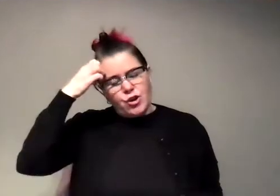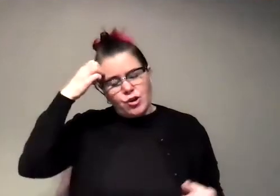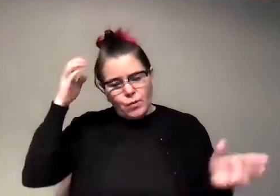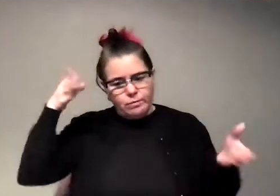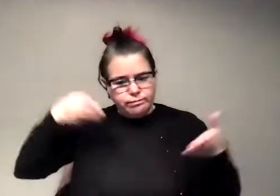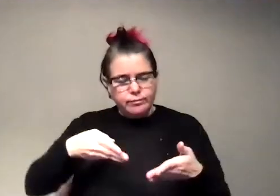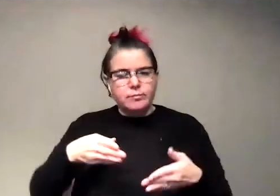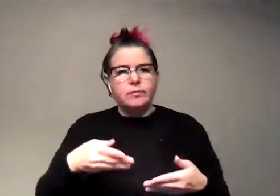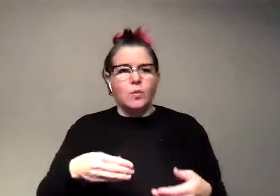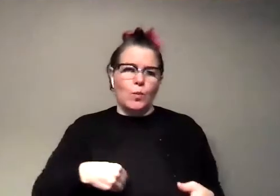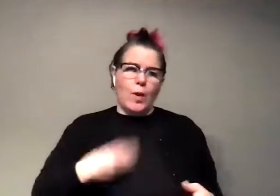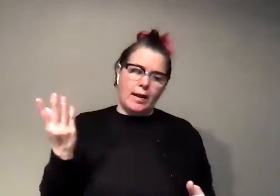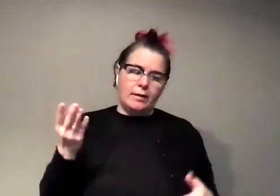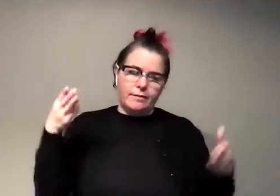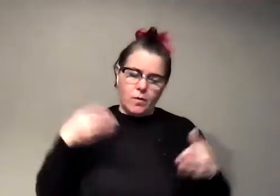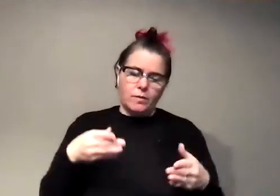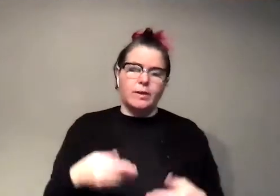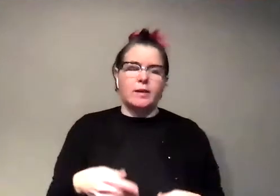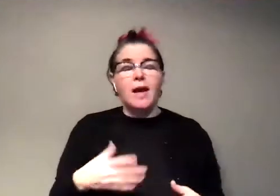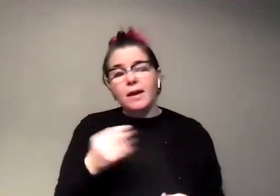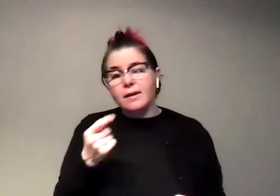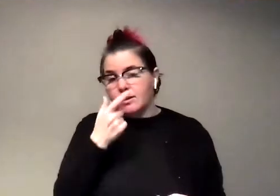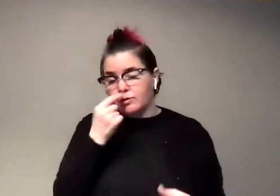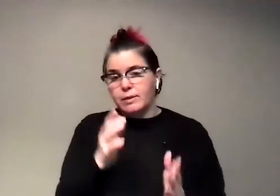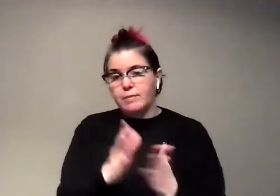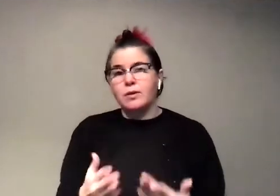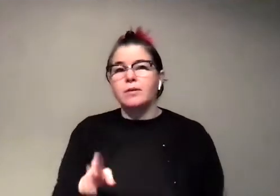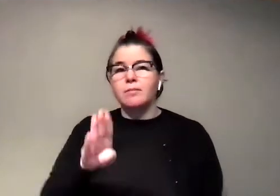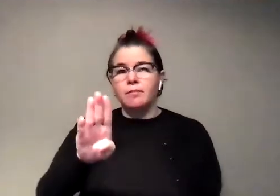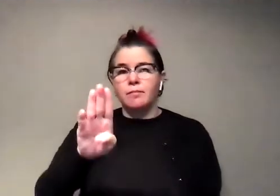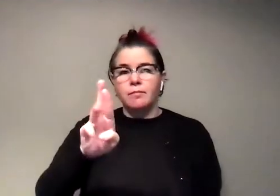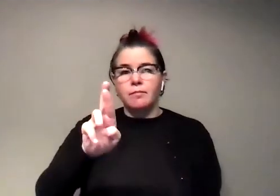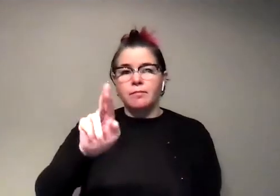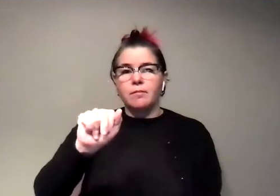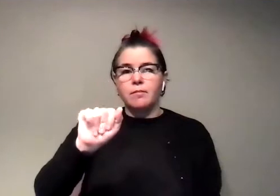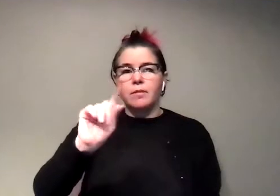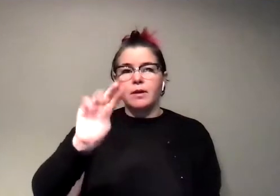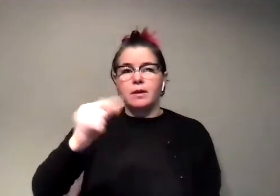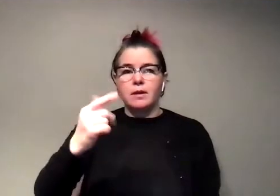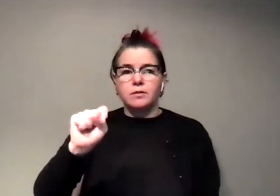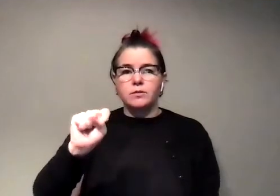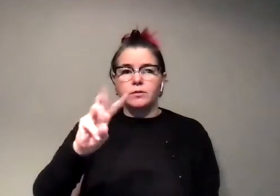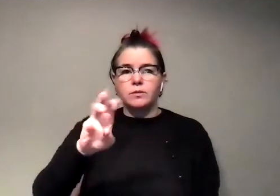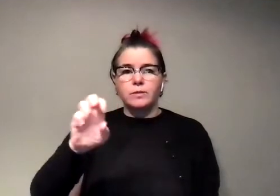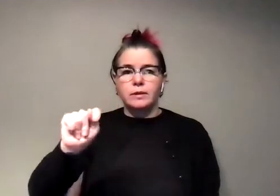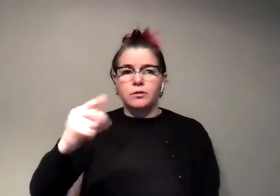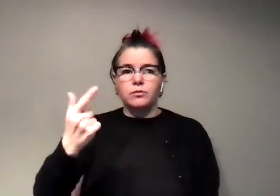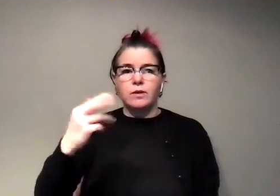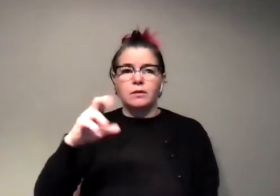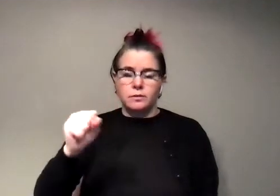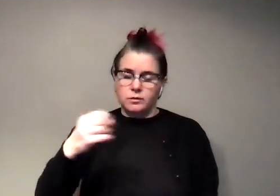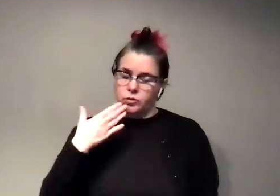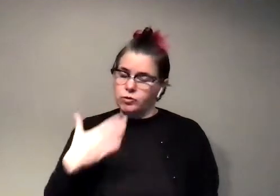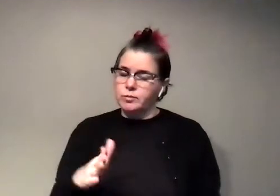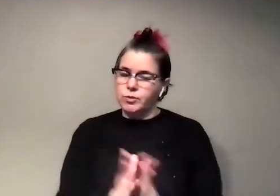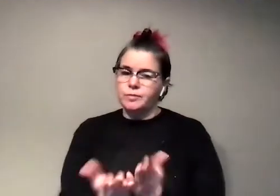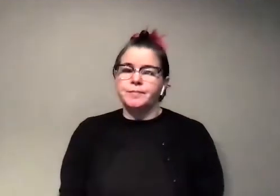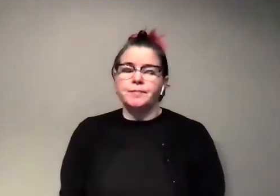it's also just a good, interesting book. But um, Braiding Sweetgrass, good book. Okay. The